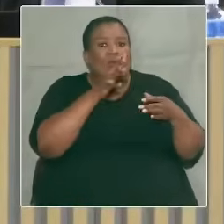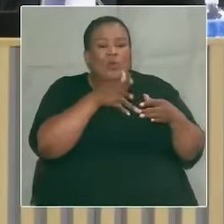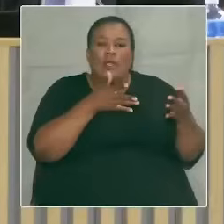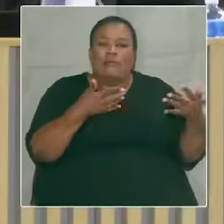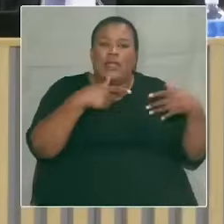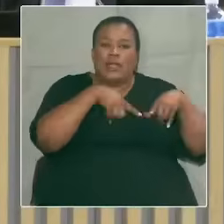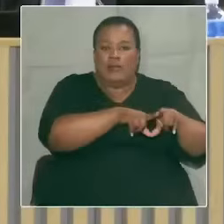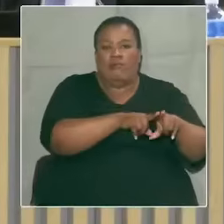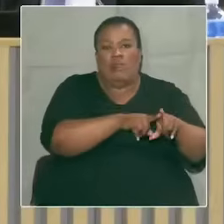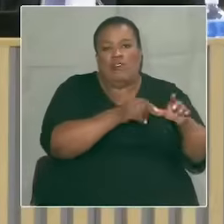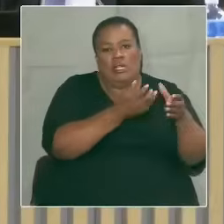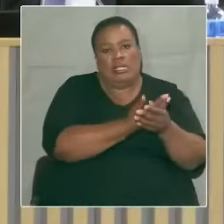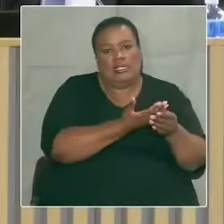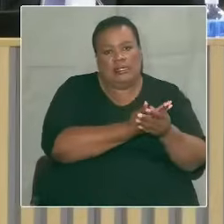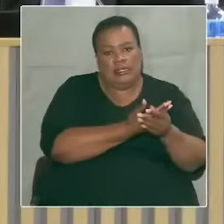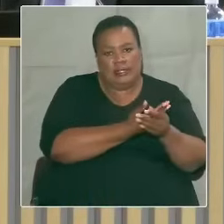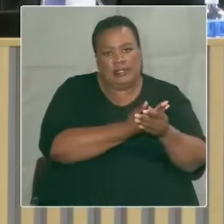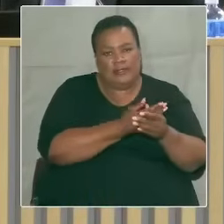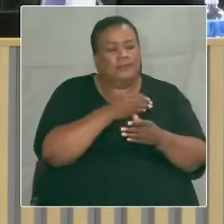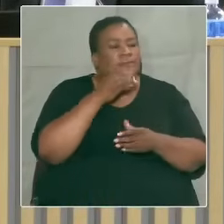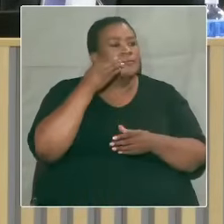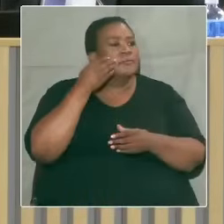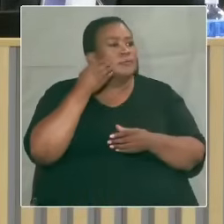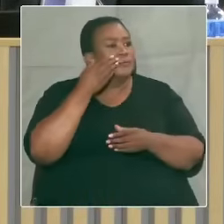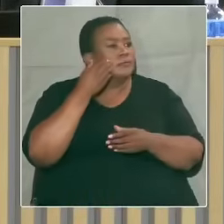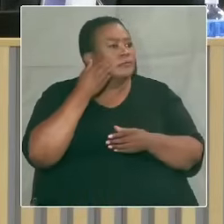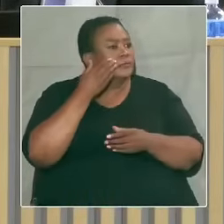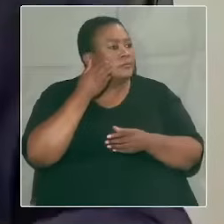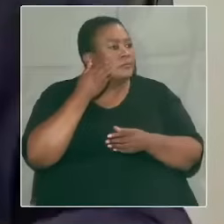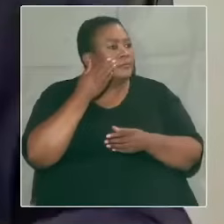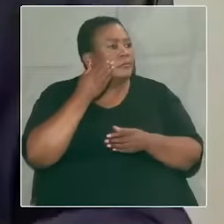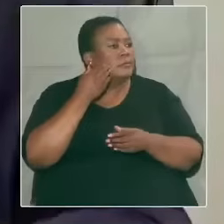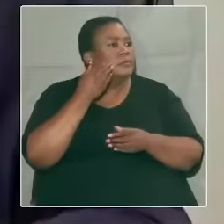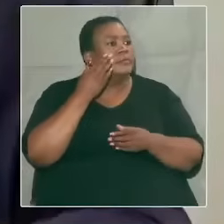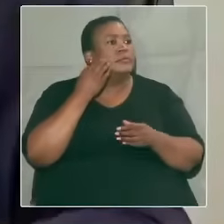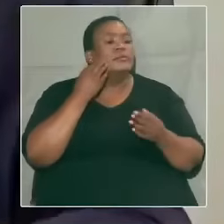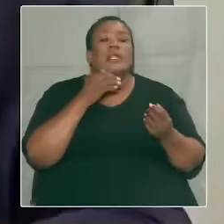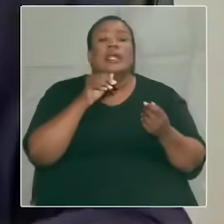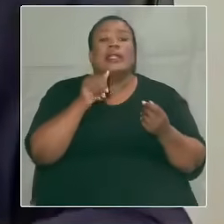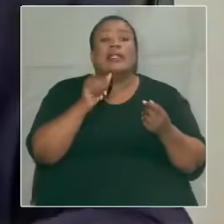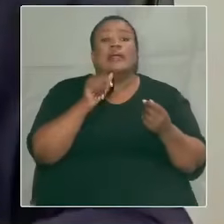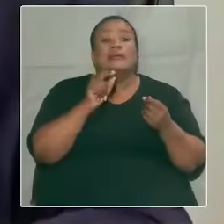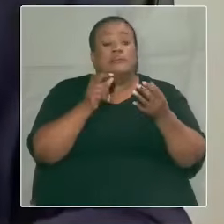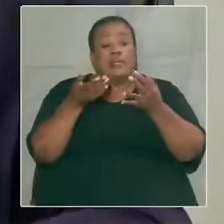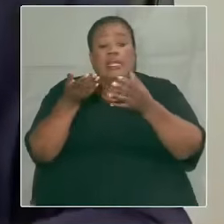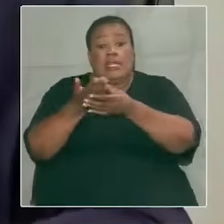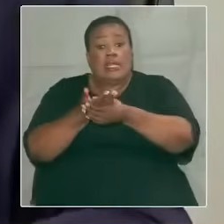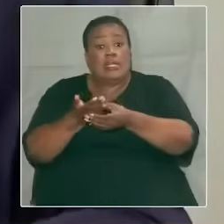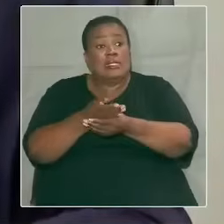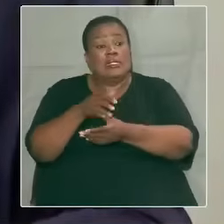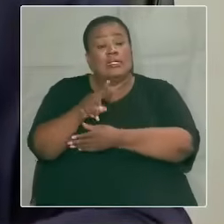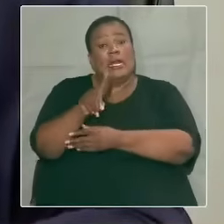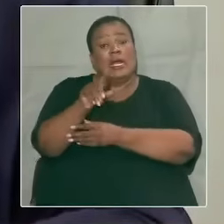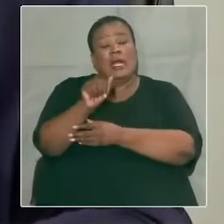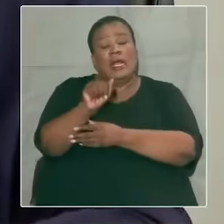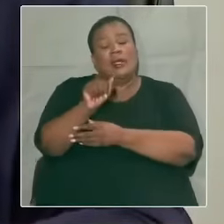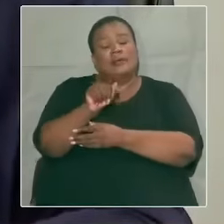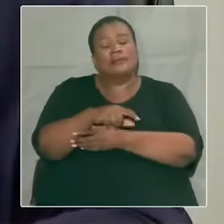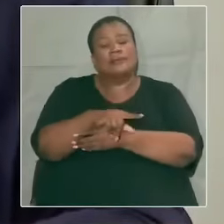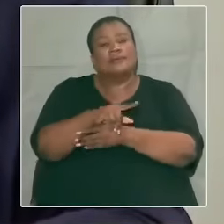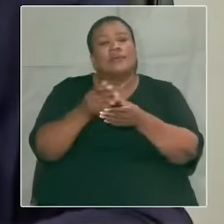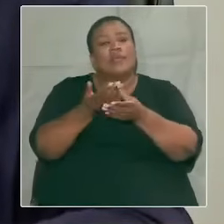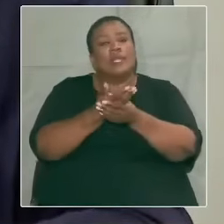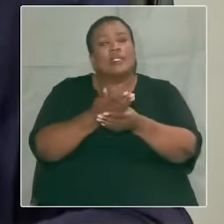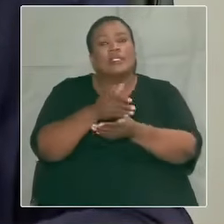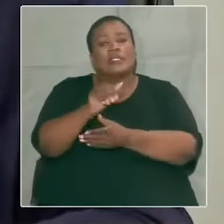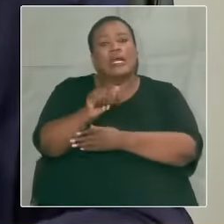parallel case. Okay. And then ad hoc cases also are those